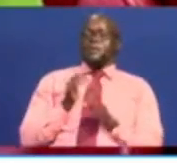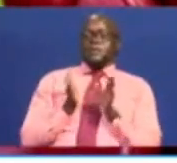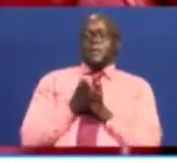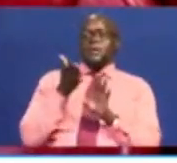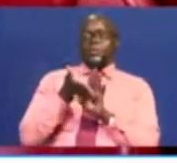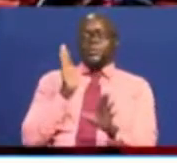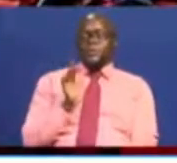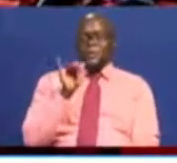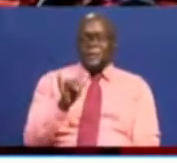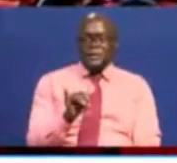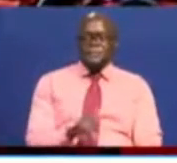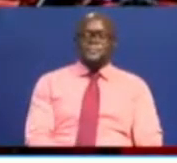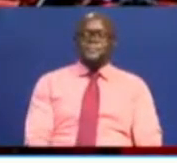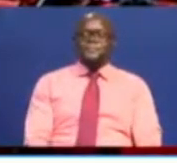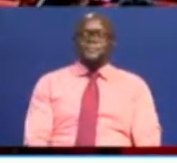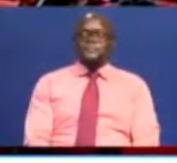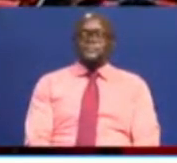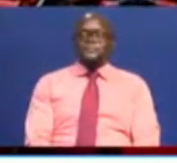withdraw.